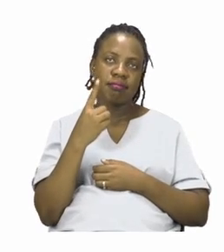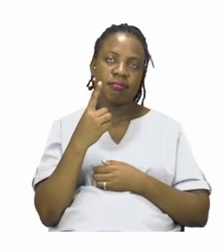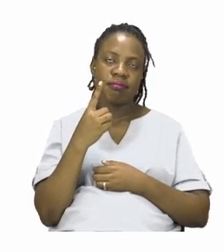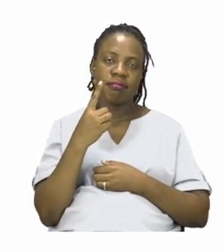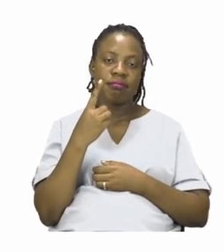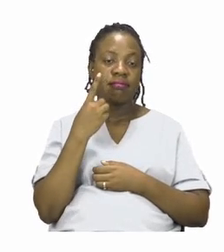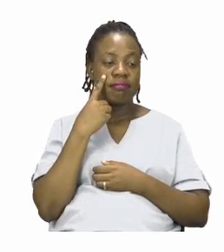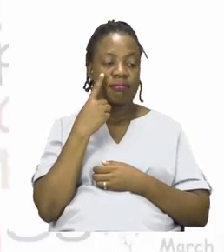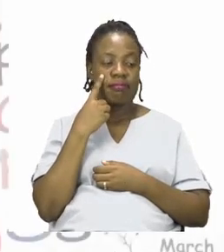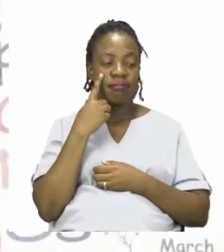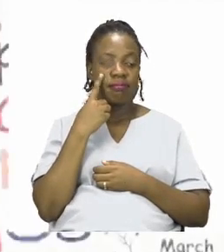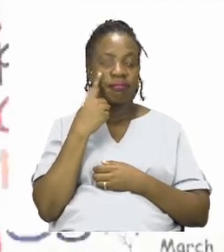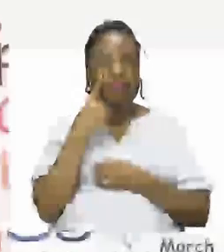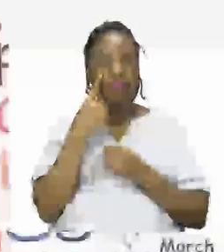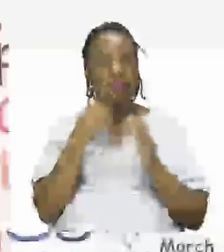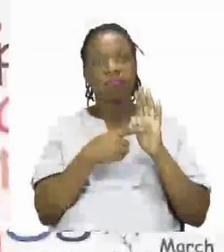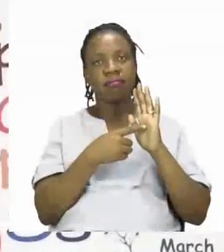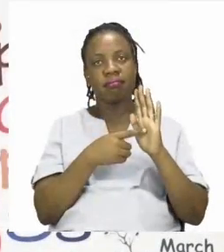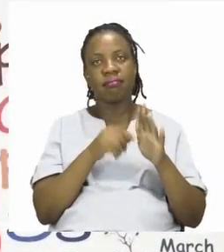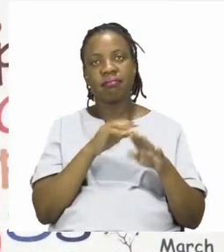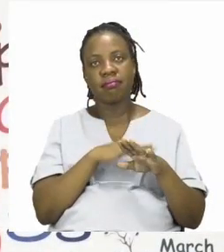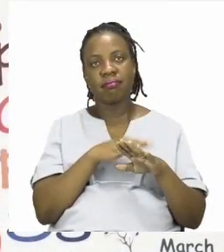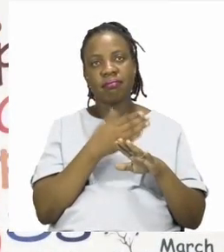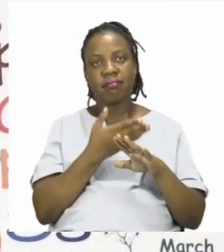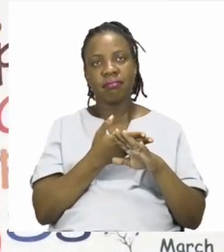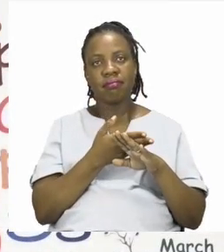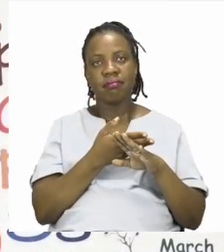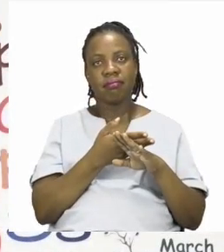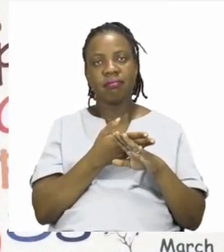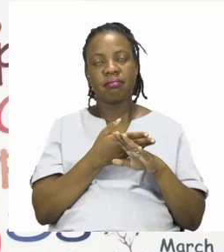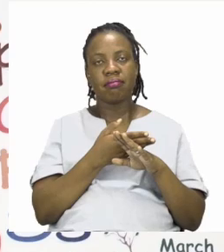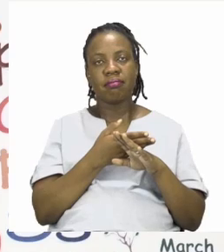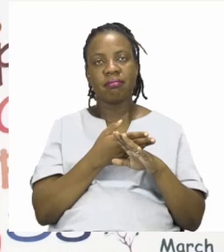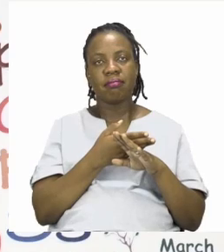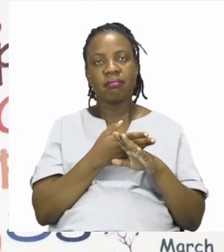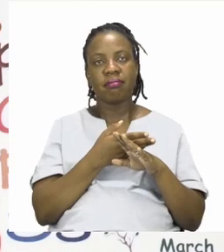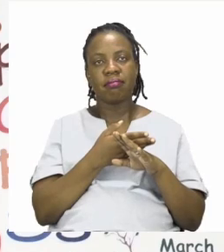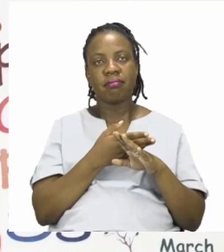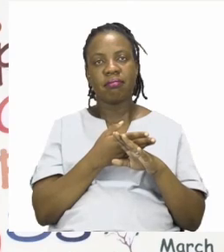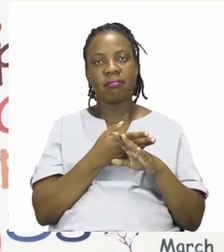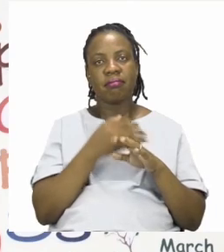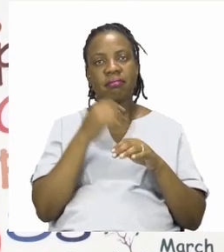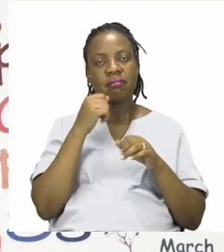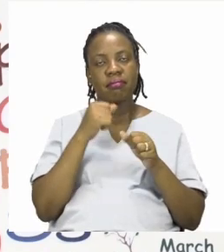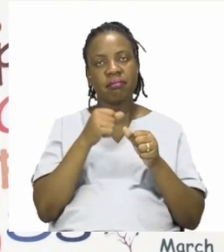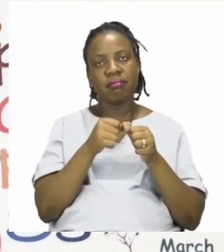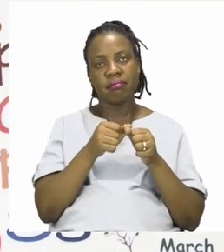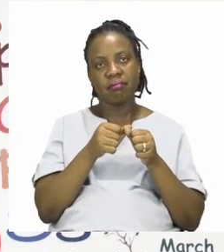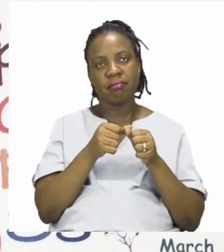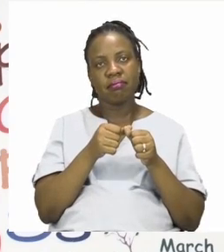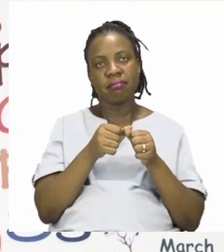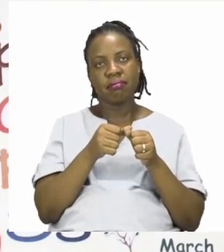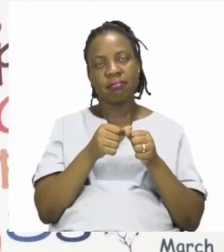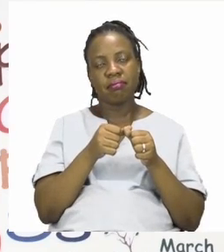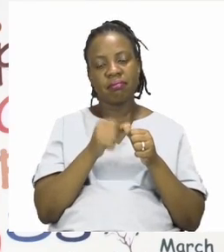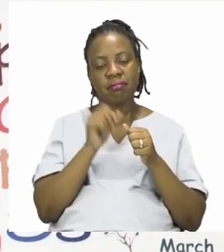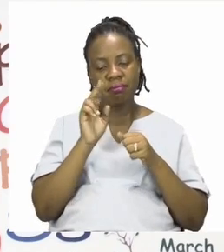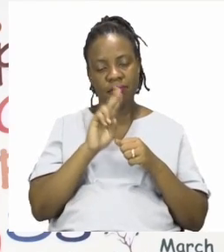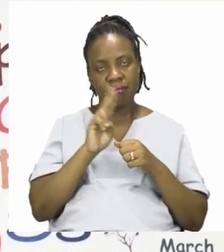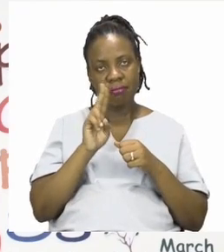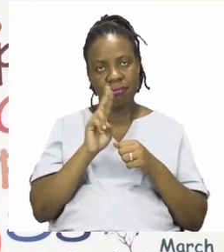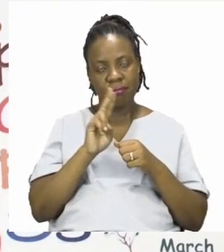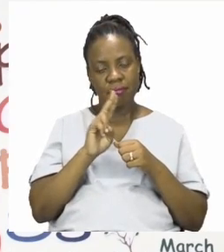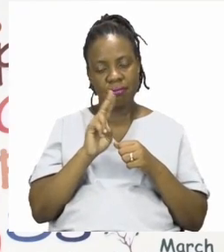quickly see if we can find the right answer. Remember we said everyone that this circle is divided